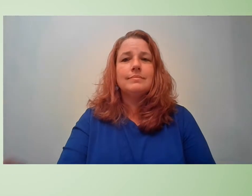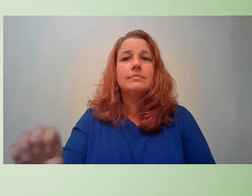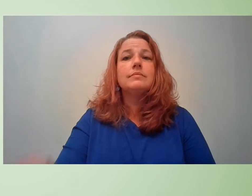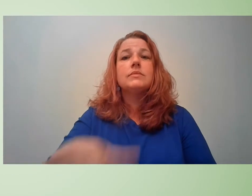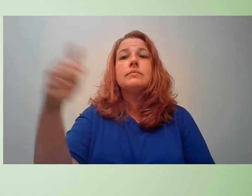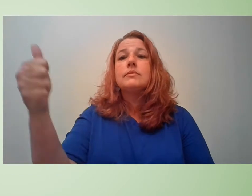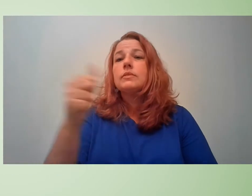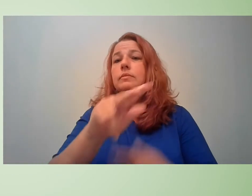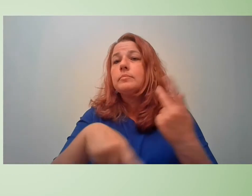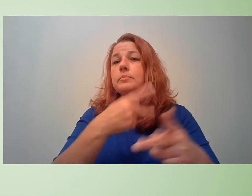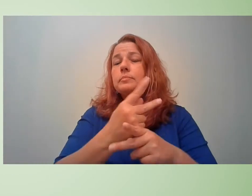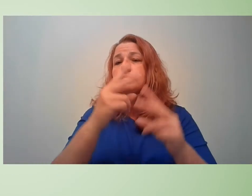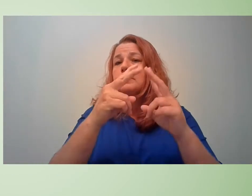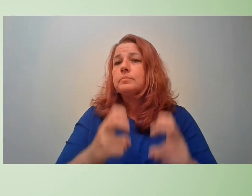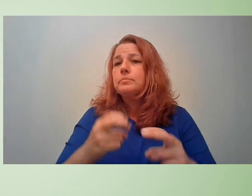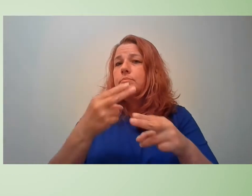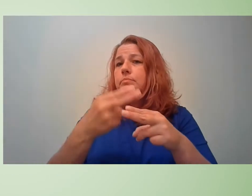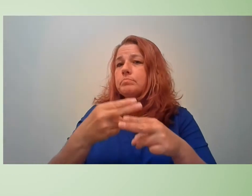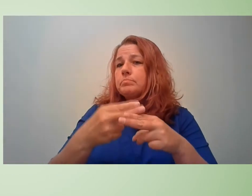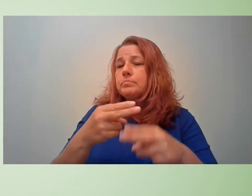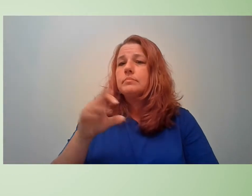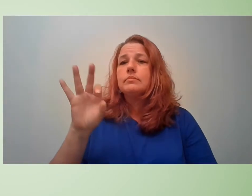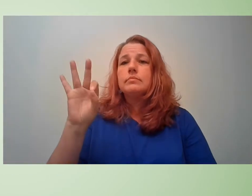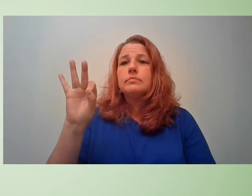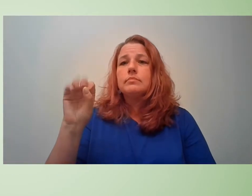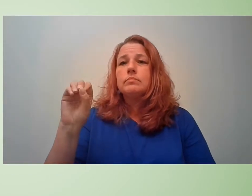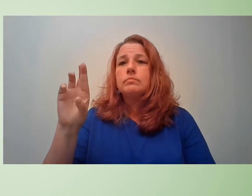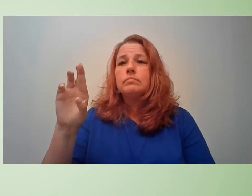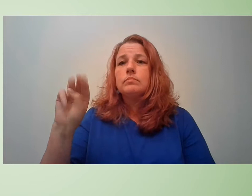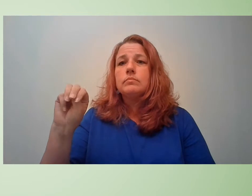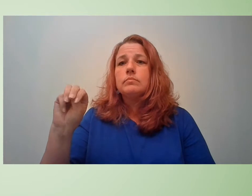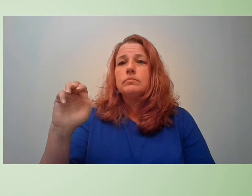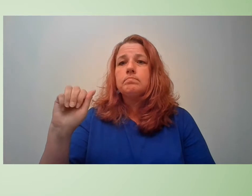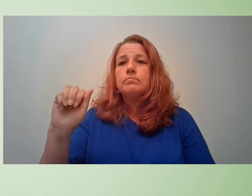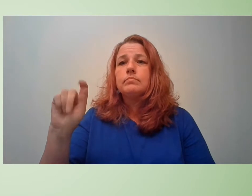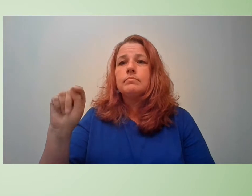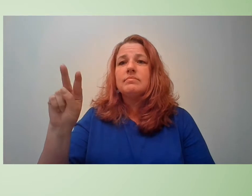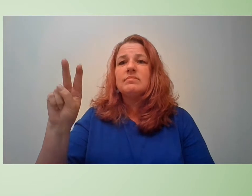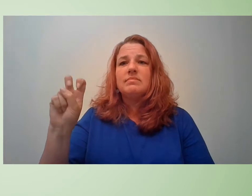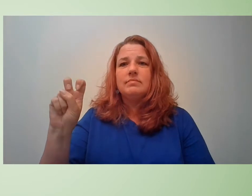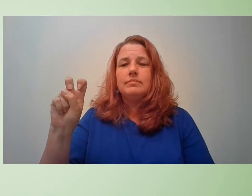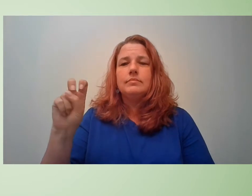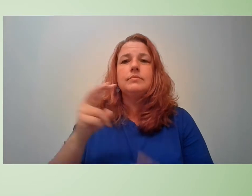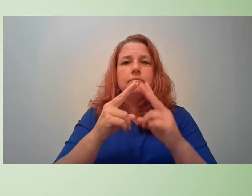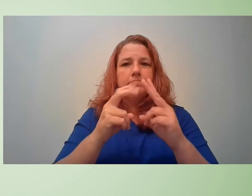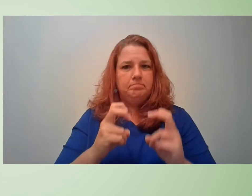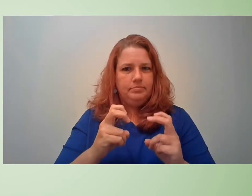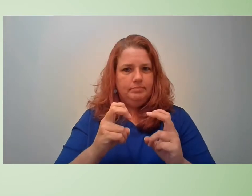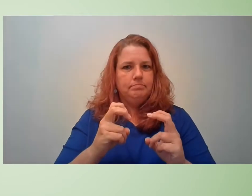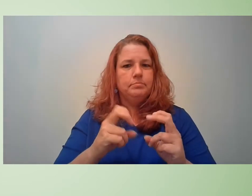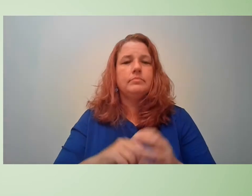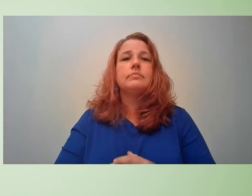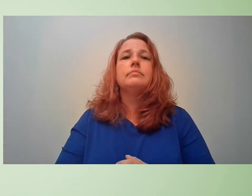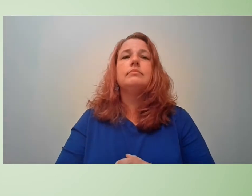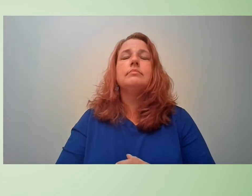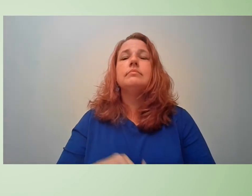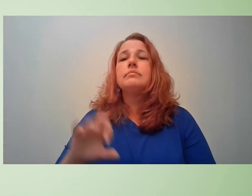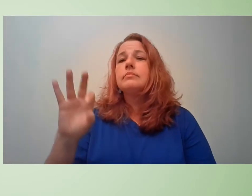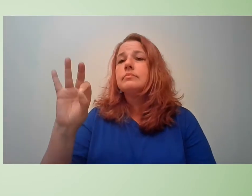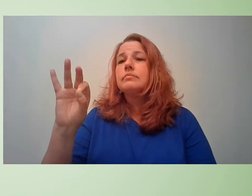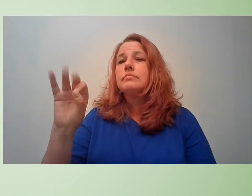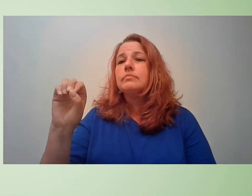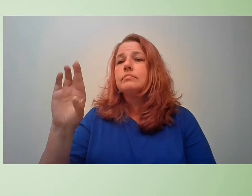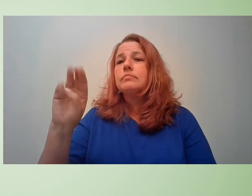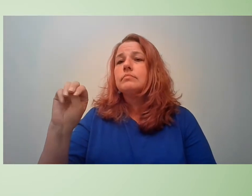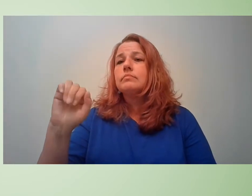Another kind of testing is formative assessment. Formative assessment shows where a student is right now. Formative assessments